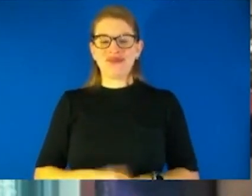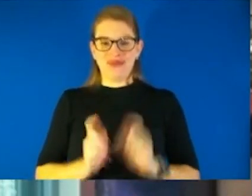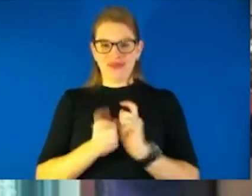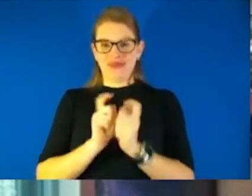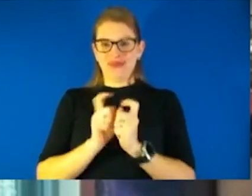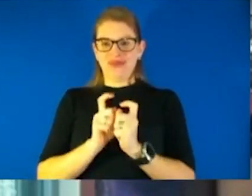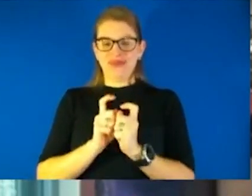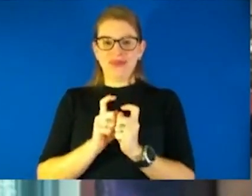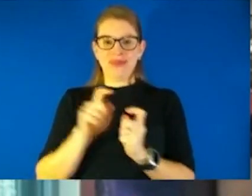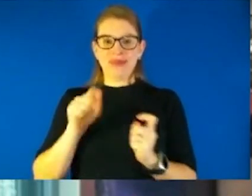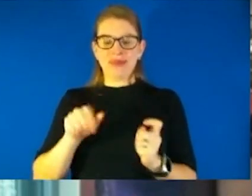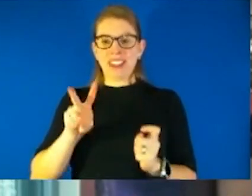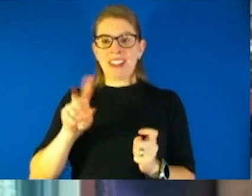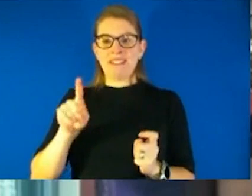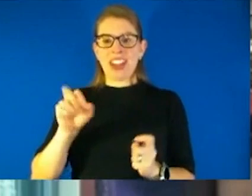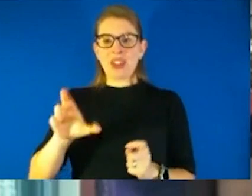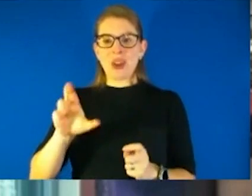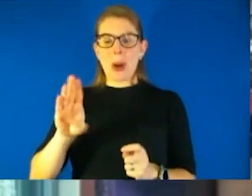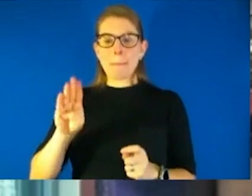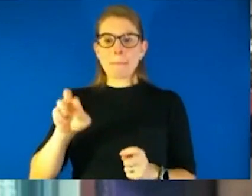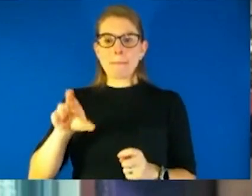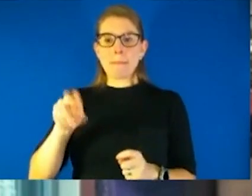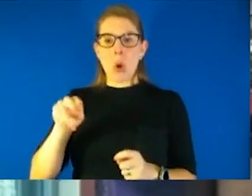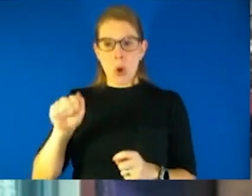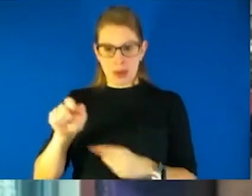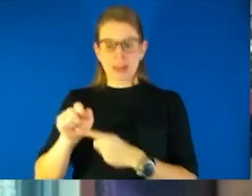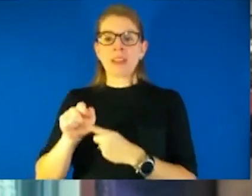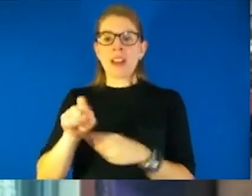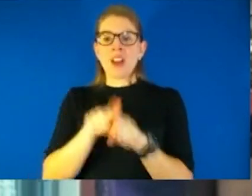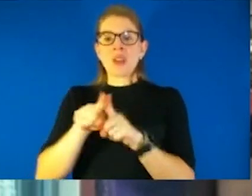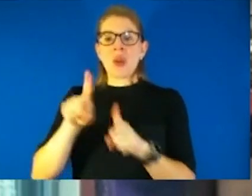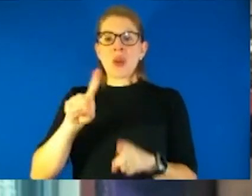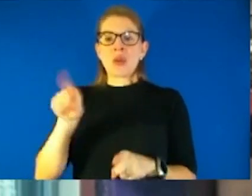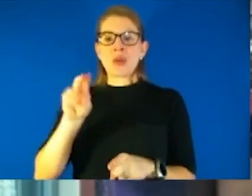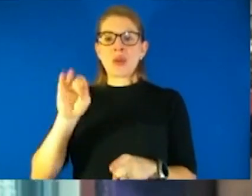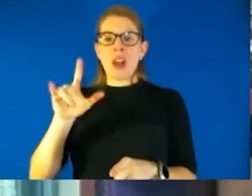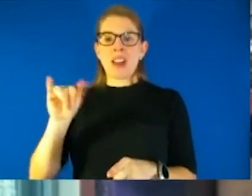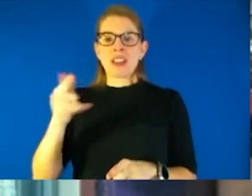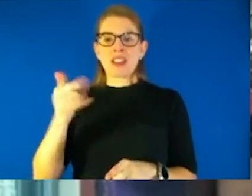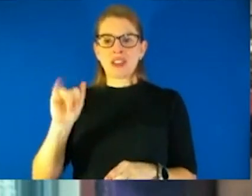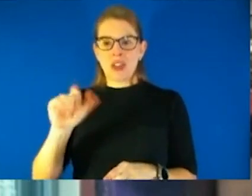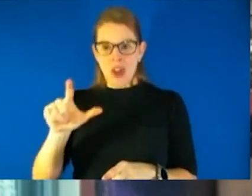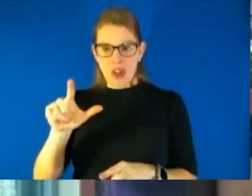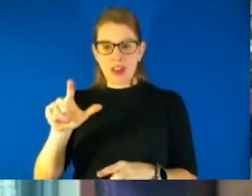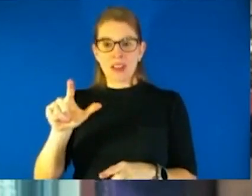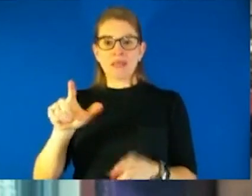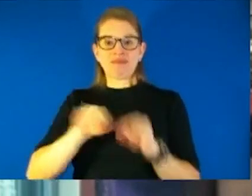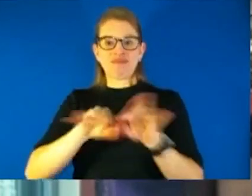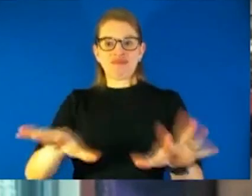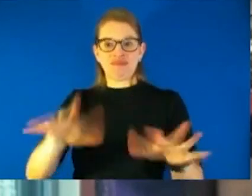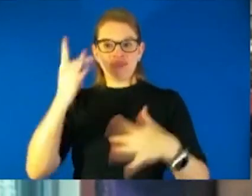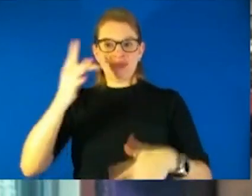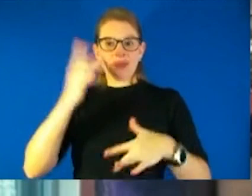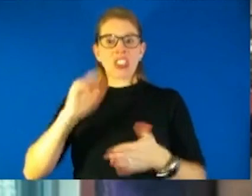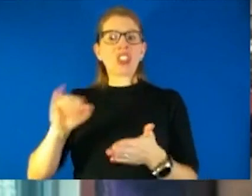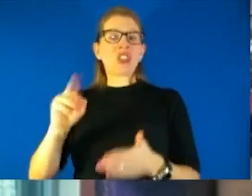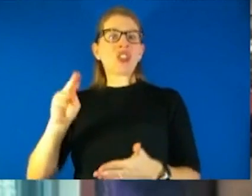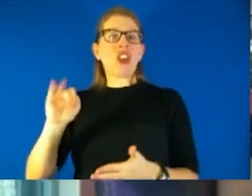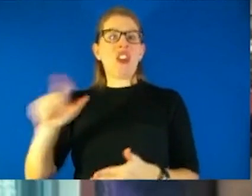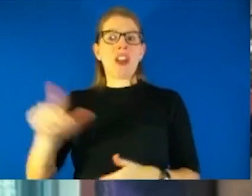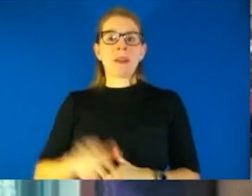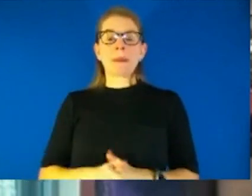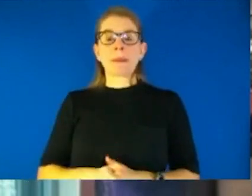this vector-borne and zoonotic diseases journal, international journal. And as Juergen mentioned, last year